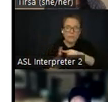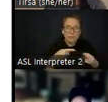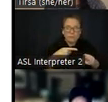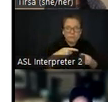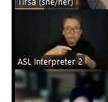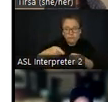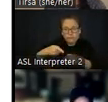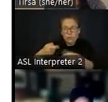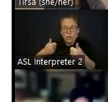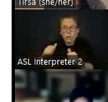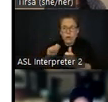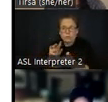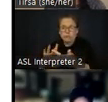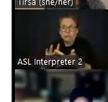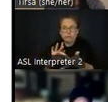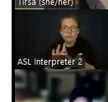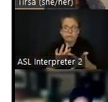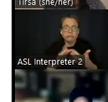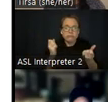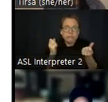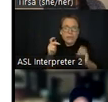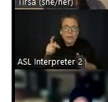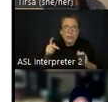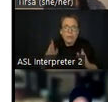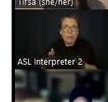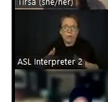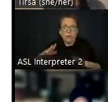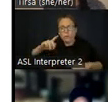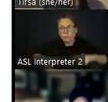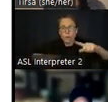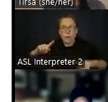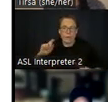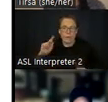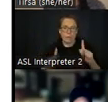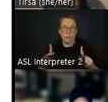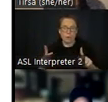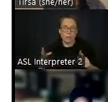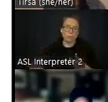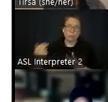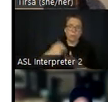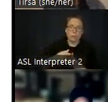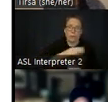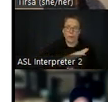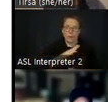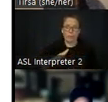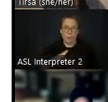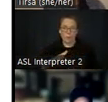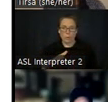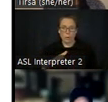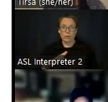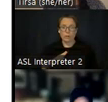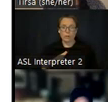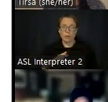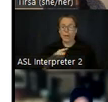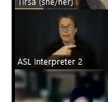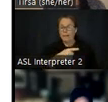many Portlanders in quotation marks to serve on this board too. So this is definitely not